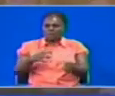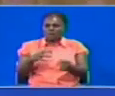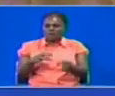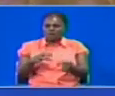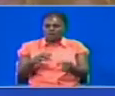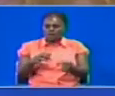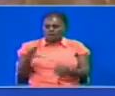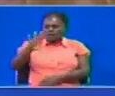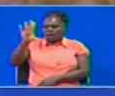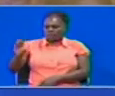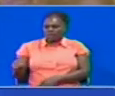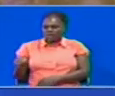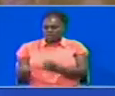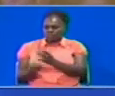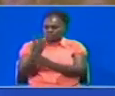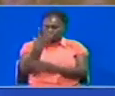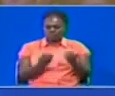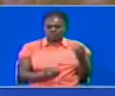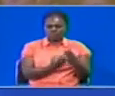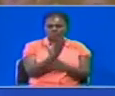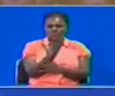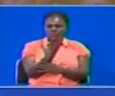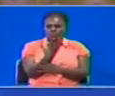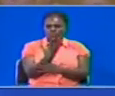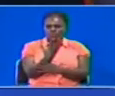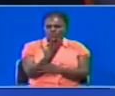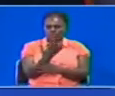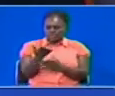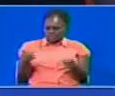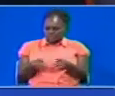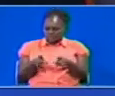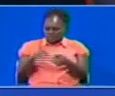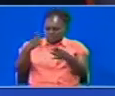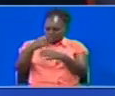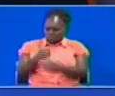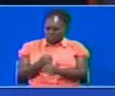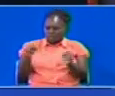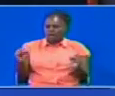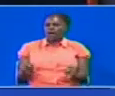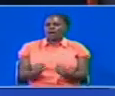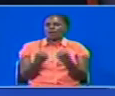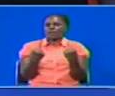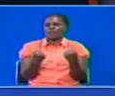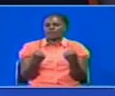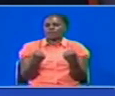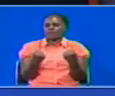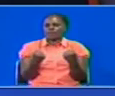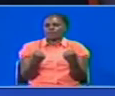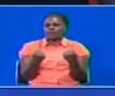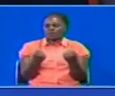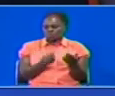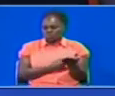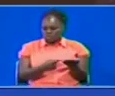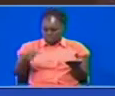innately African creativity and innovation. The conglomerate tech company is taking place, is actually holding this